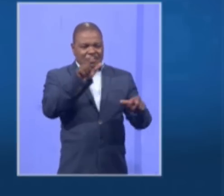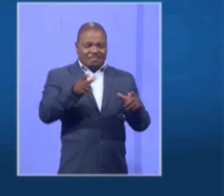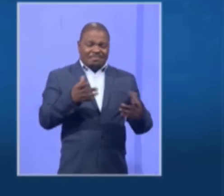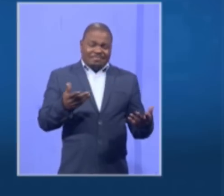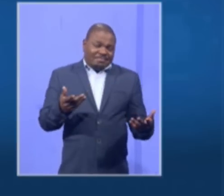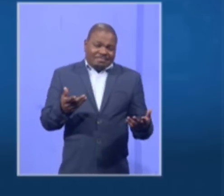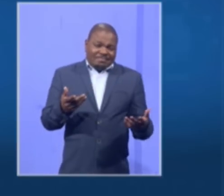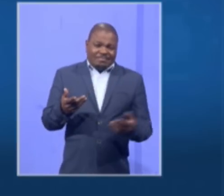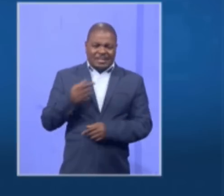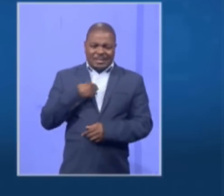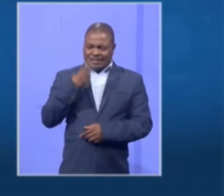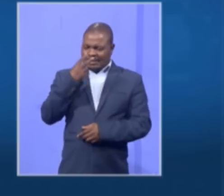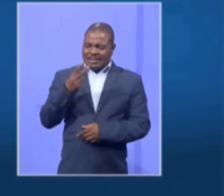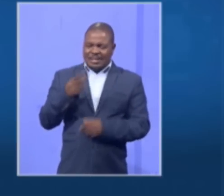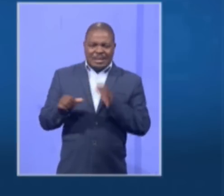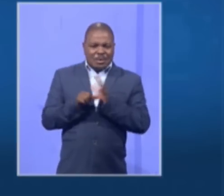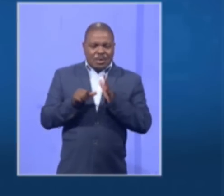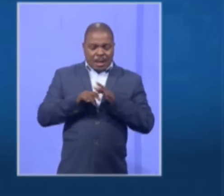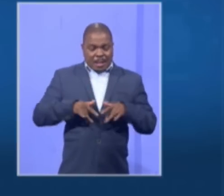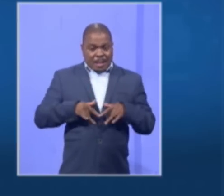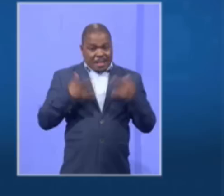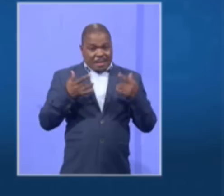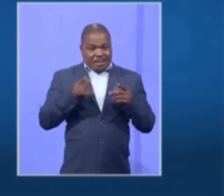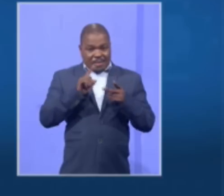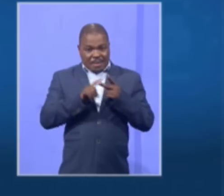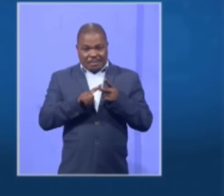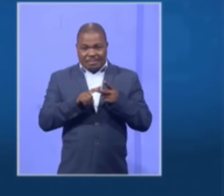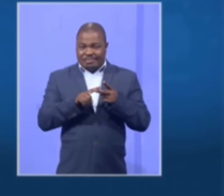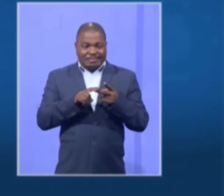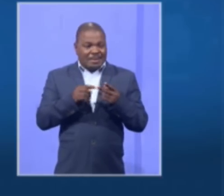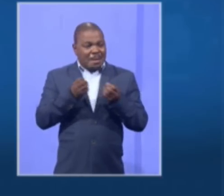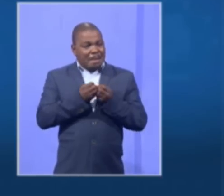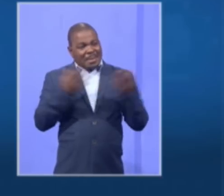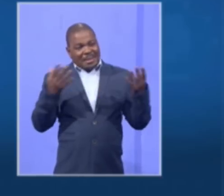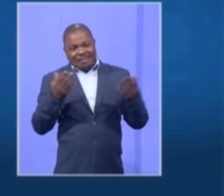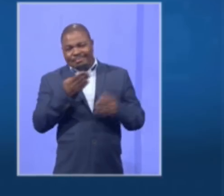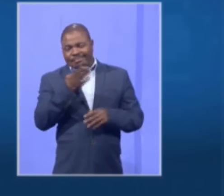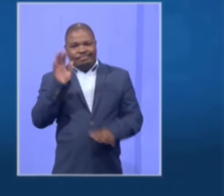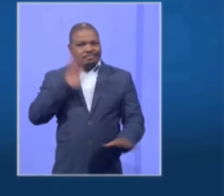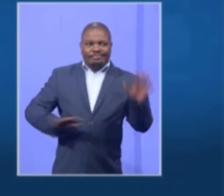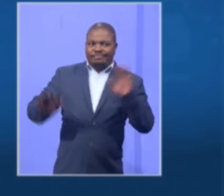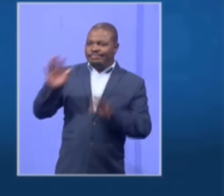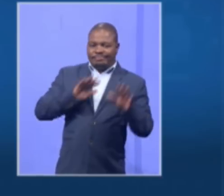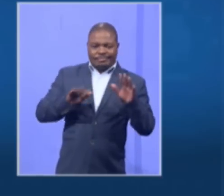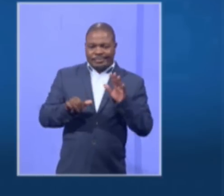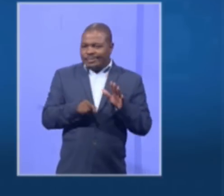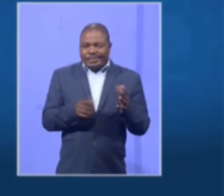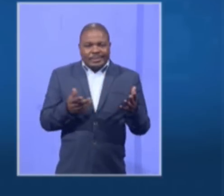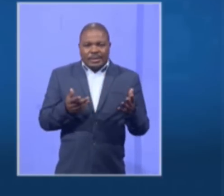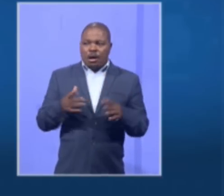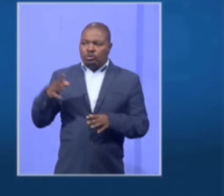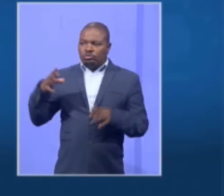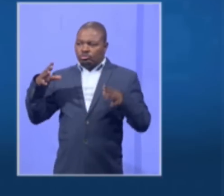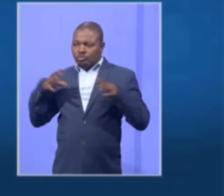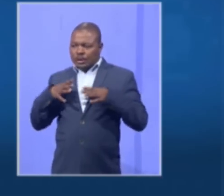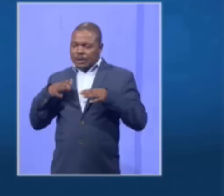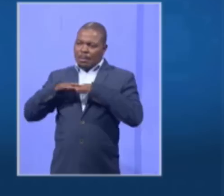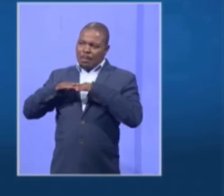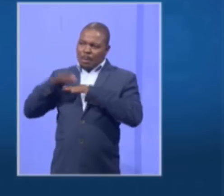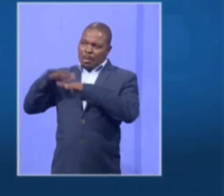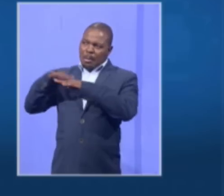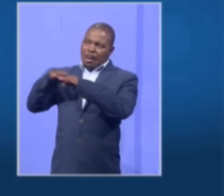go lebelela maemo a bophelo ga mmogo le lephelo bontši go šetše kgakanego fela. Bahumi ba huma go ya